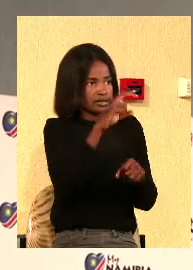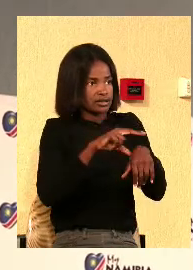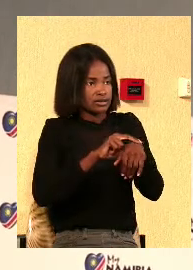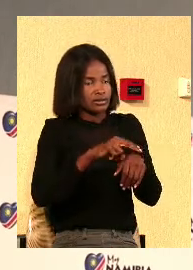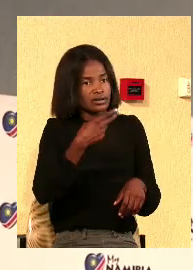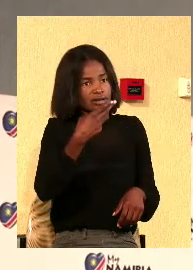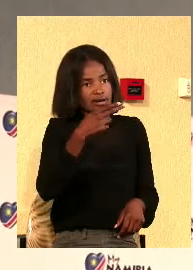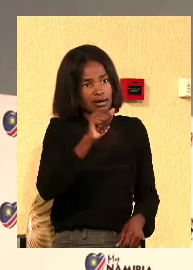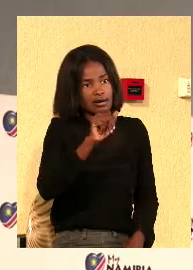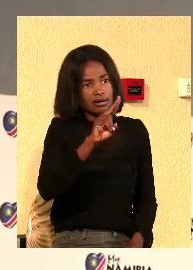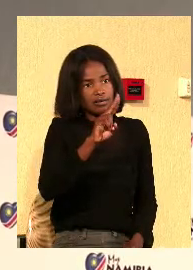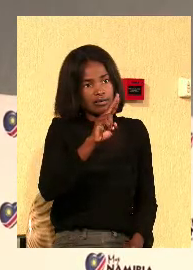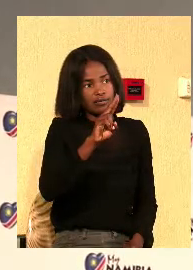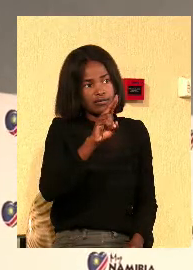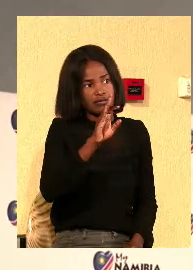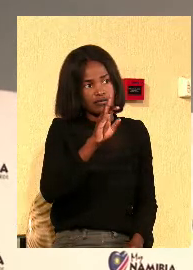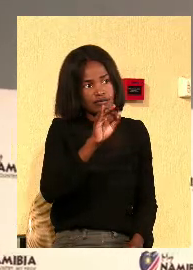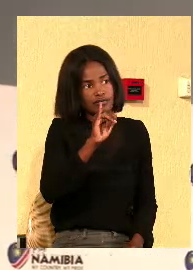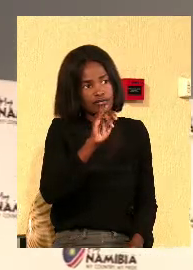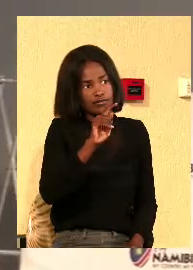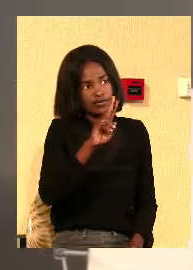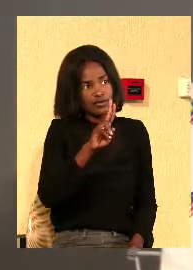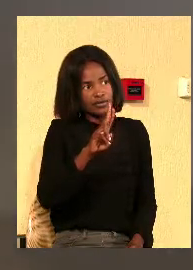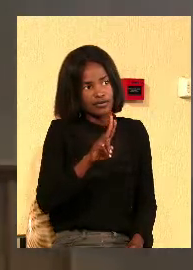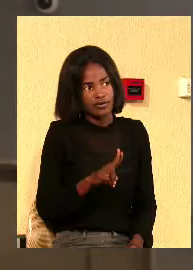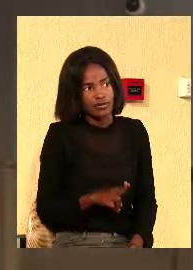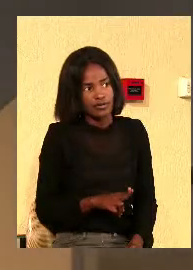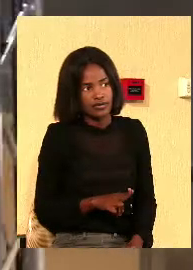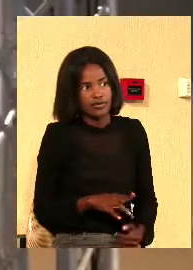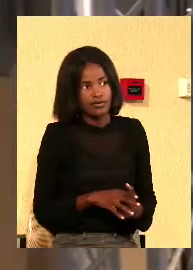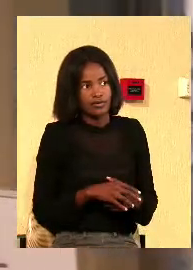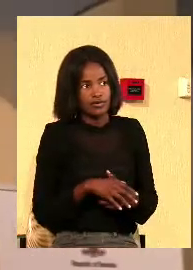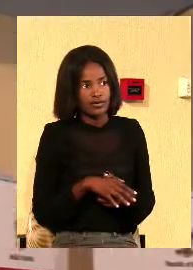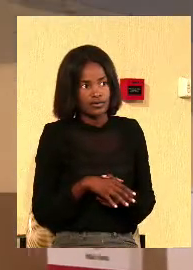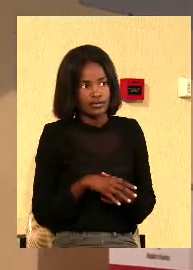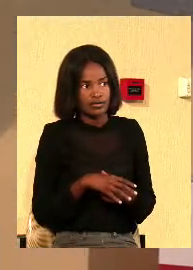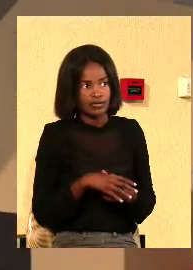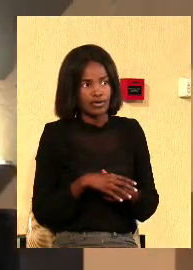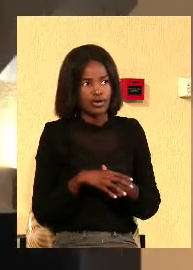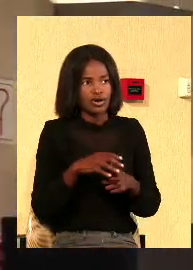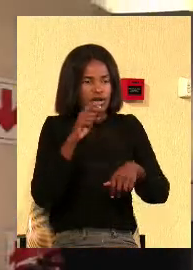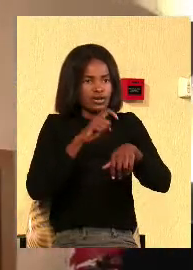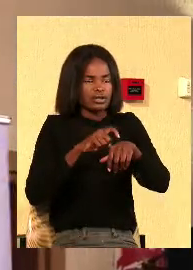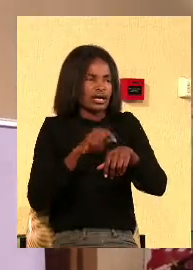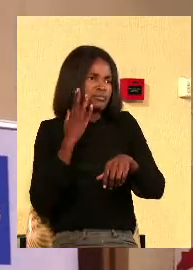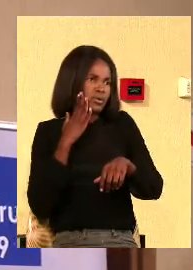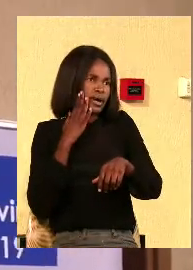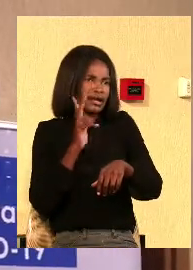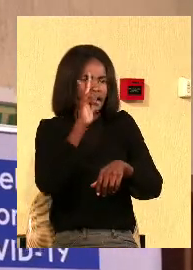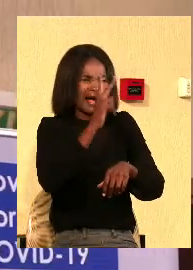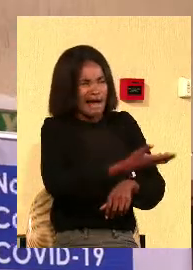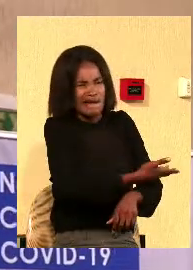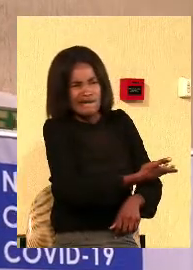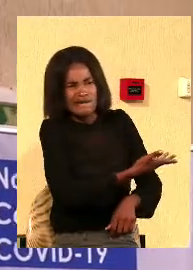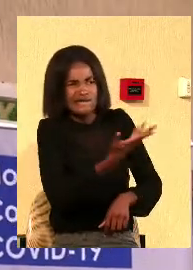to find out if perhaps you have a time frame as to when the mass testing will start in terms of maybe getting more people to